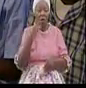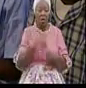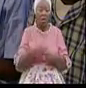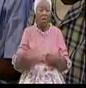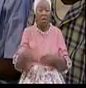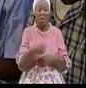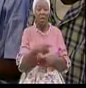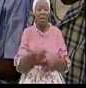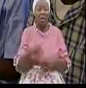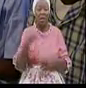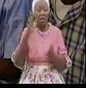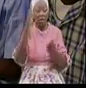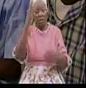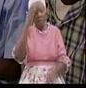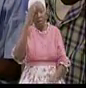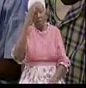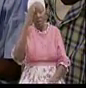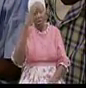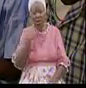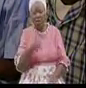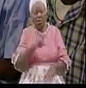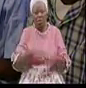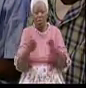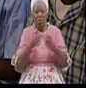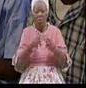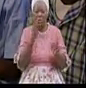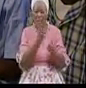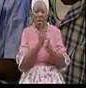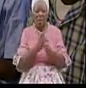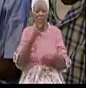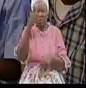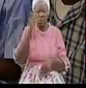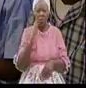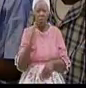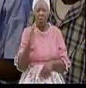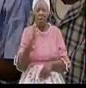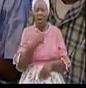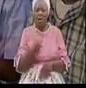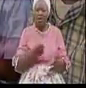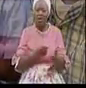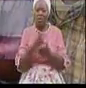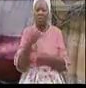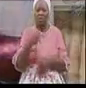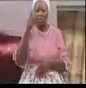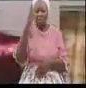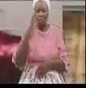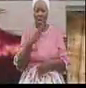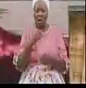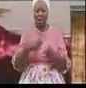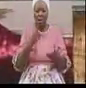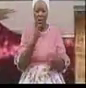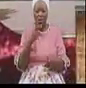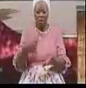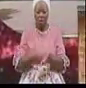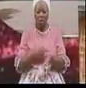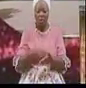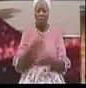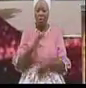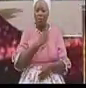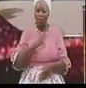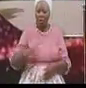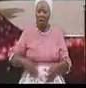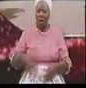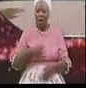their knowledge. They don't want to retain God and the truth of God and the gospel of Christ and